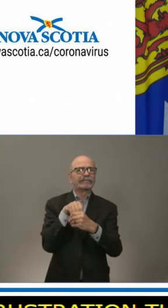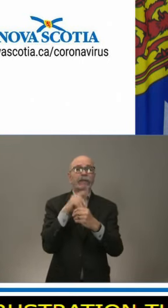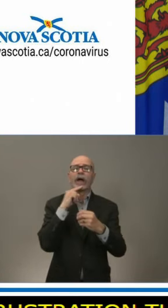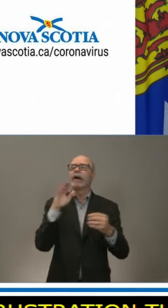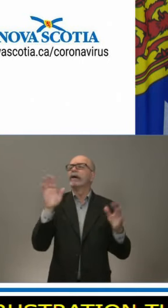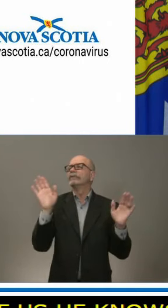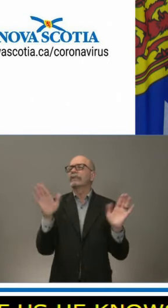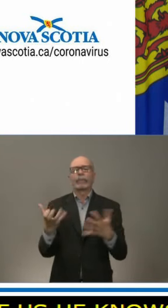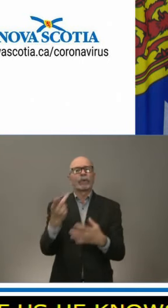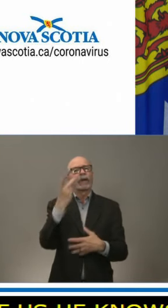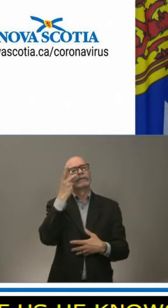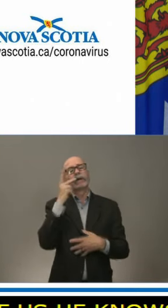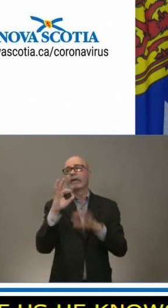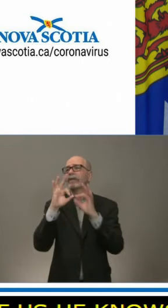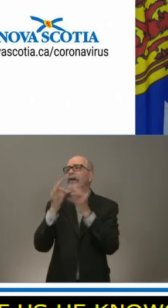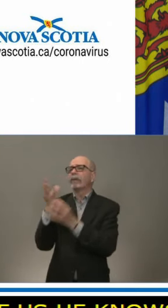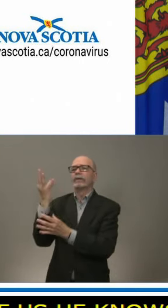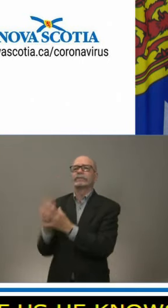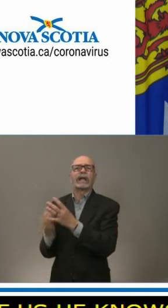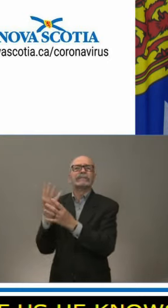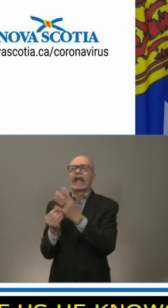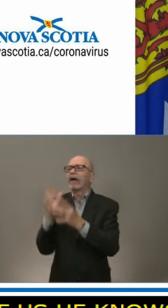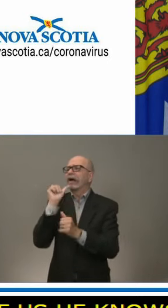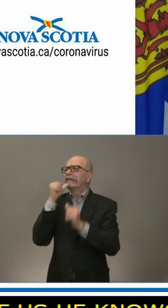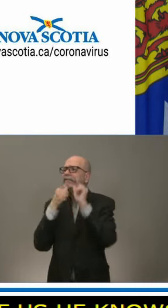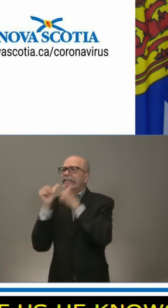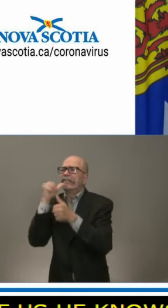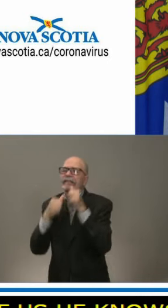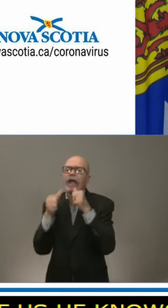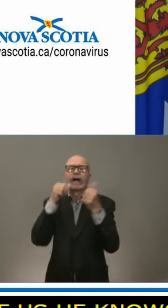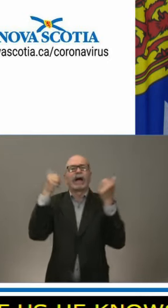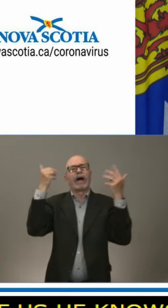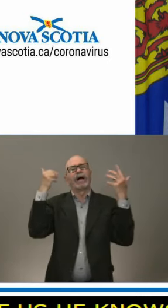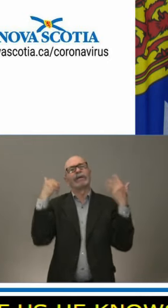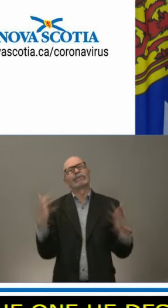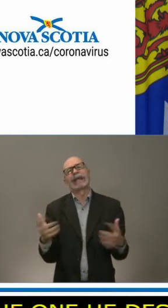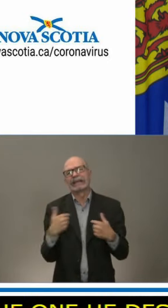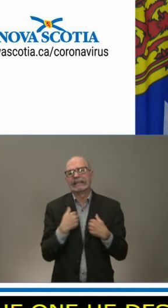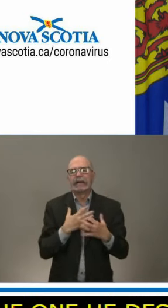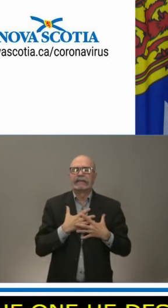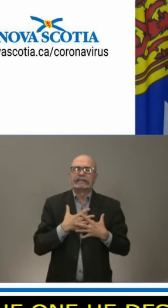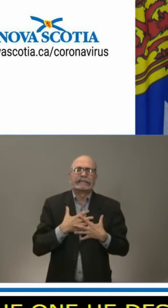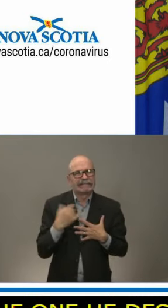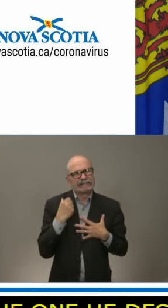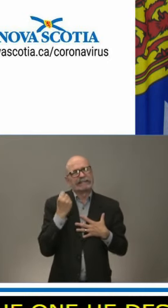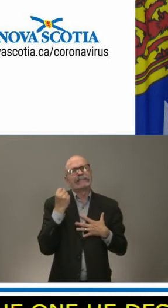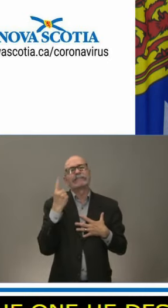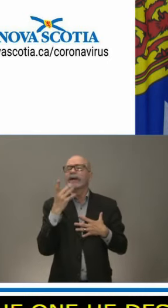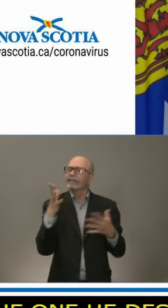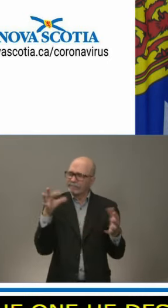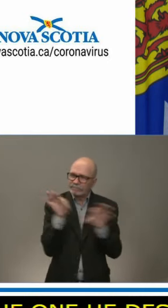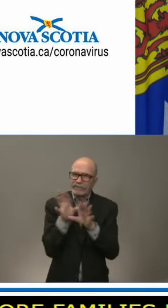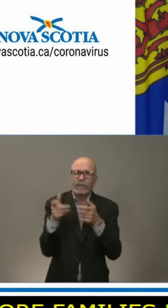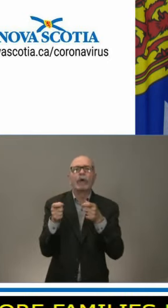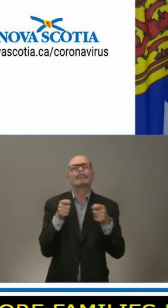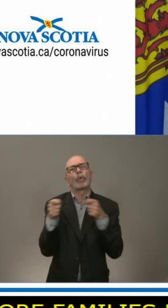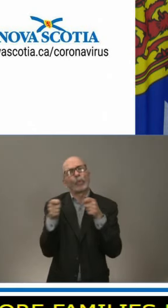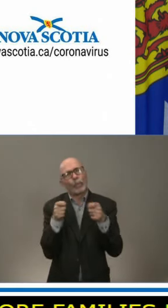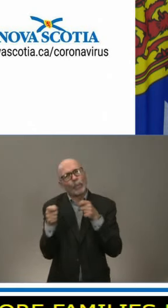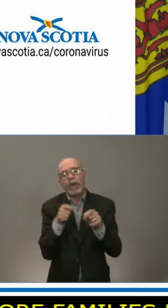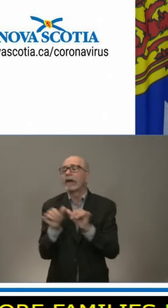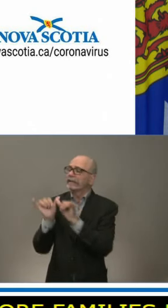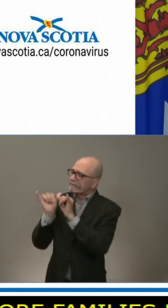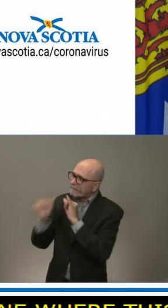suffering with deep loss, or the one where this is in our own hands, where we can follow the public health order, stay home, wash your hands,